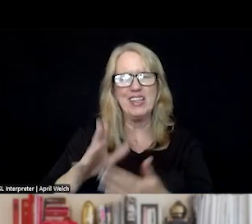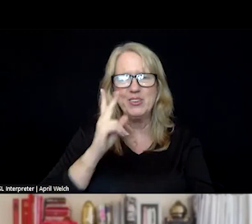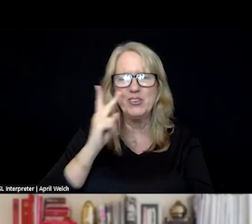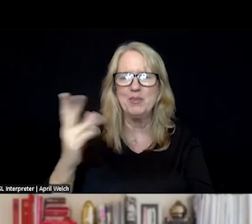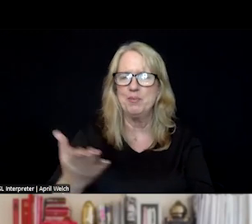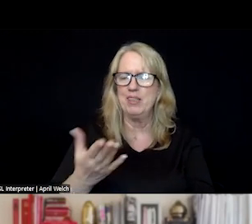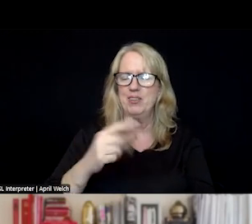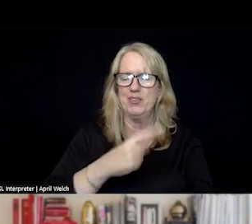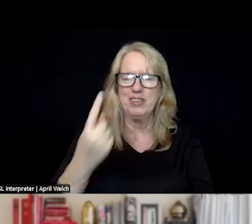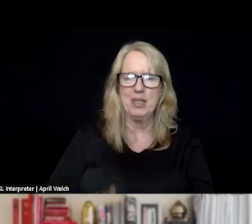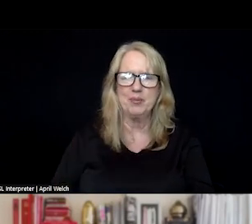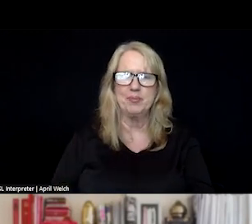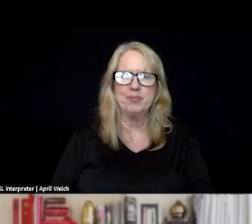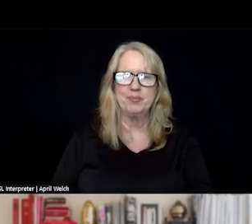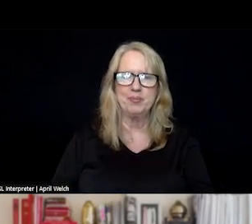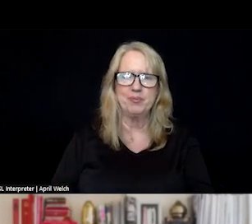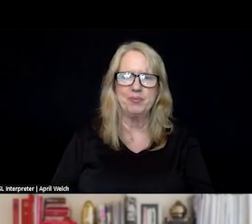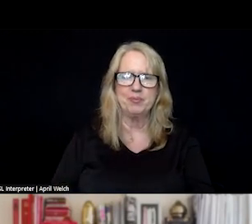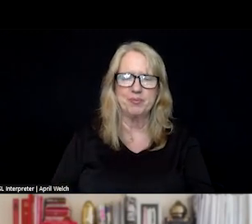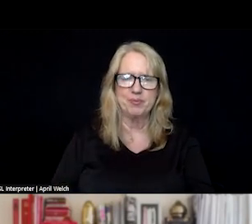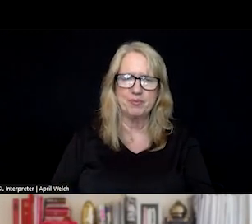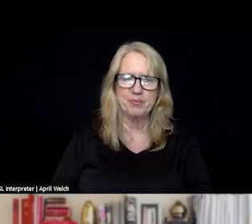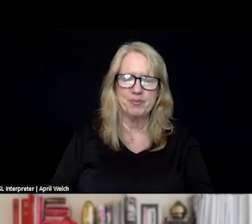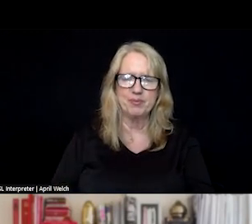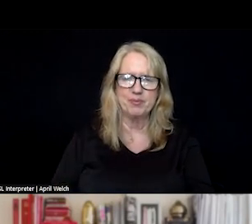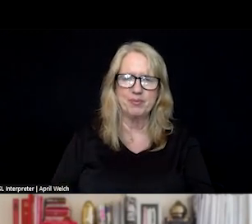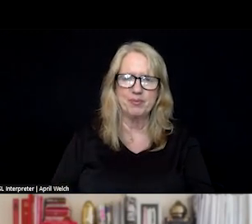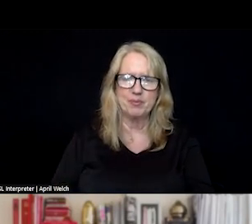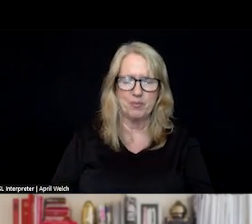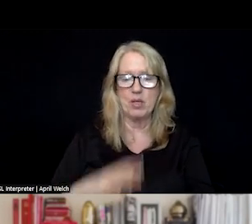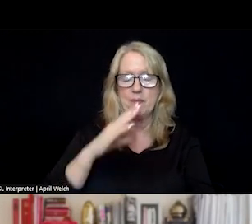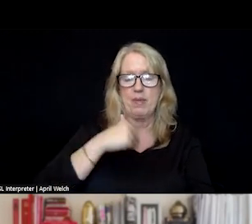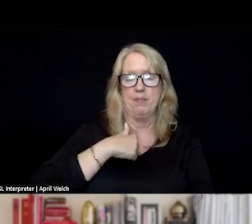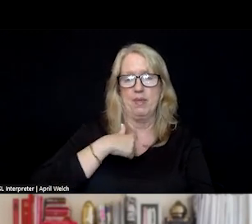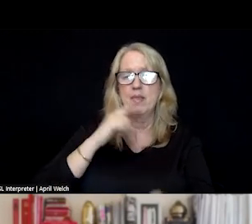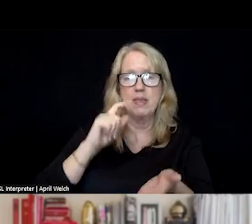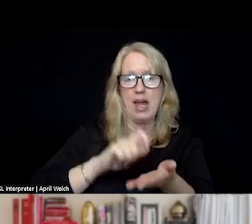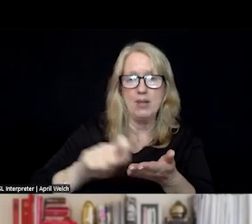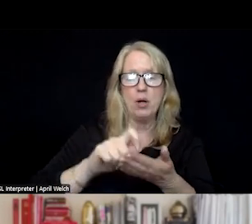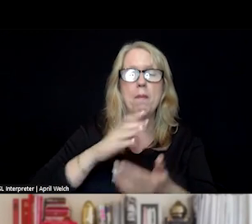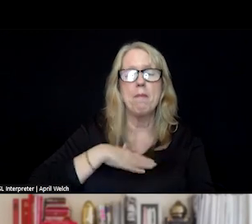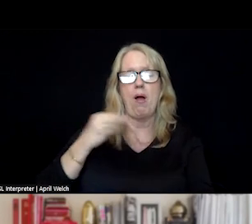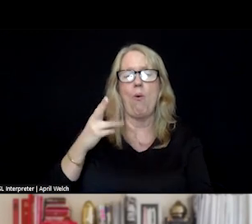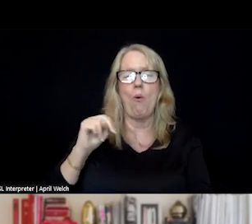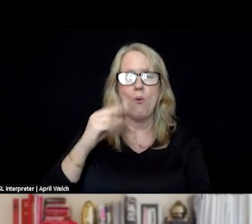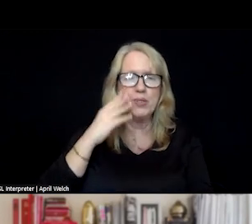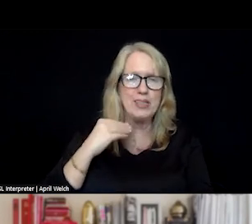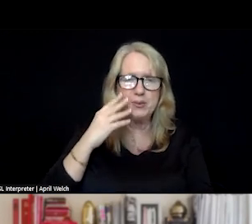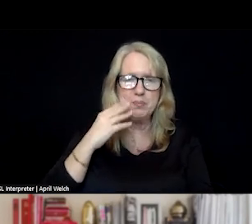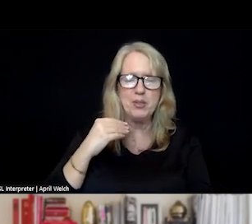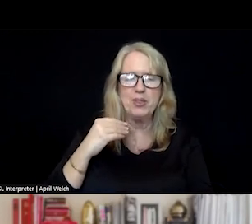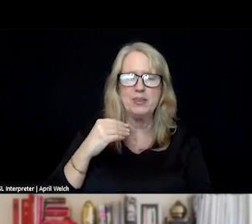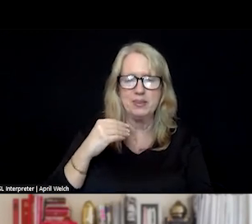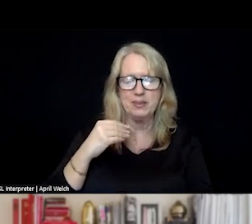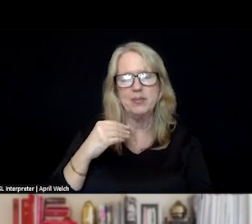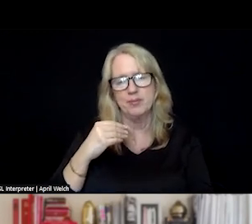As I wrote in the piece, my own experience comes from,